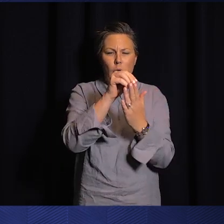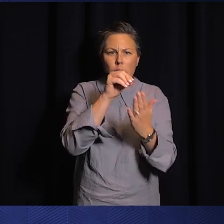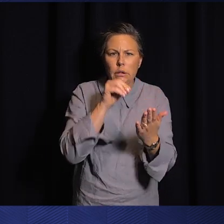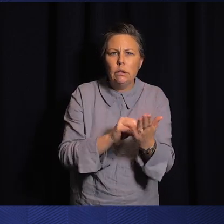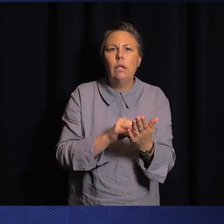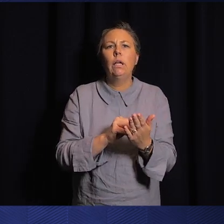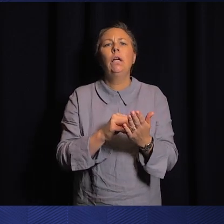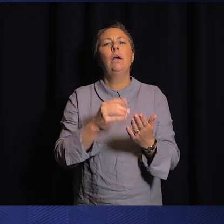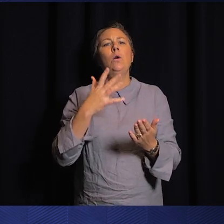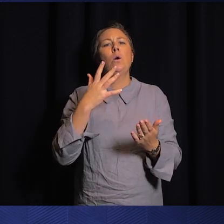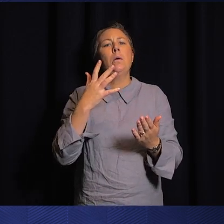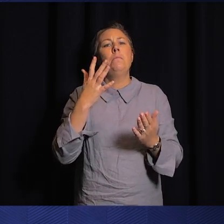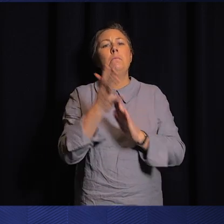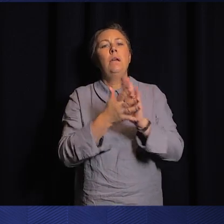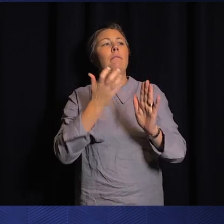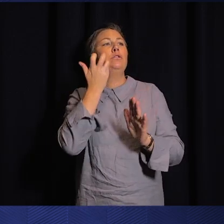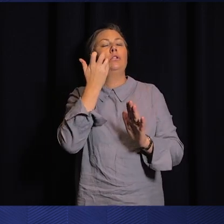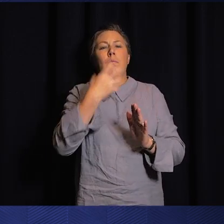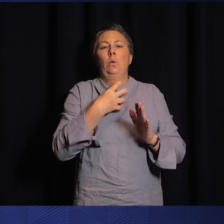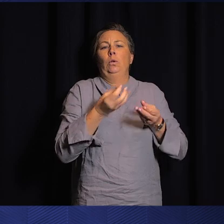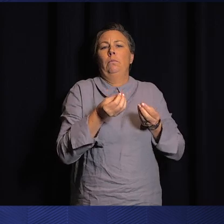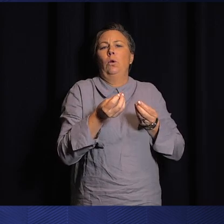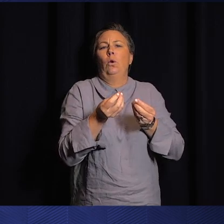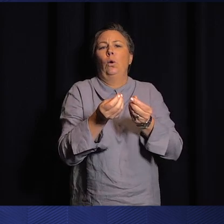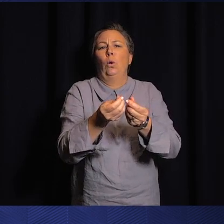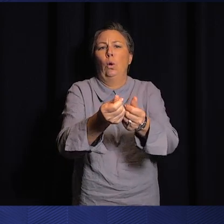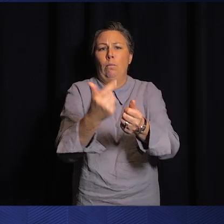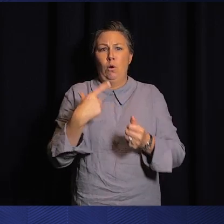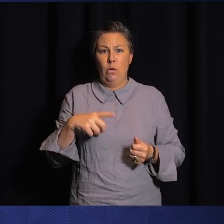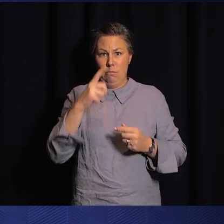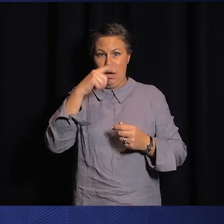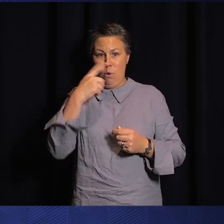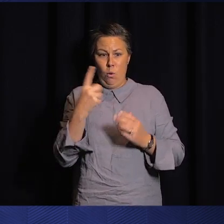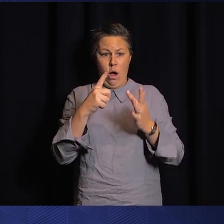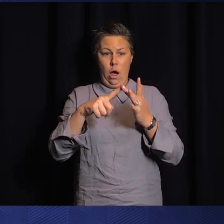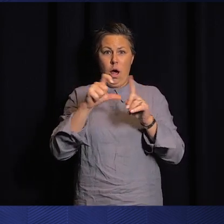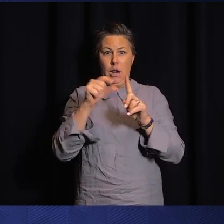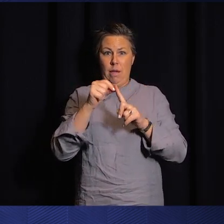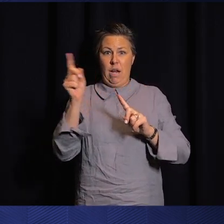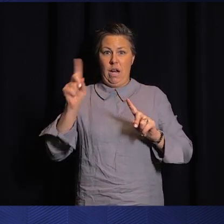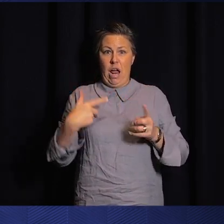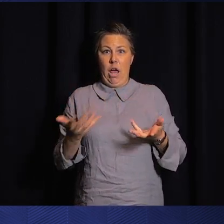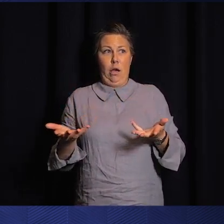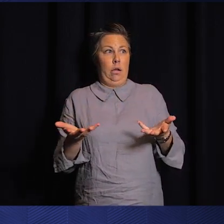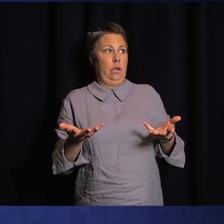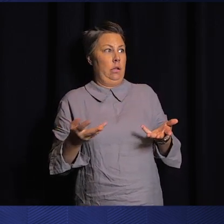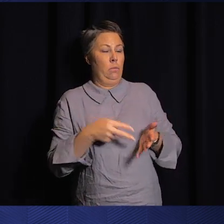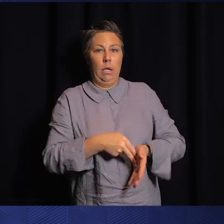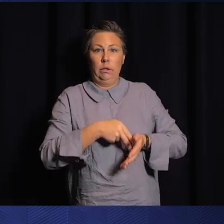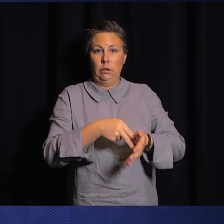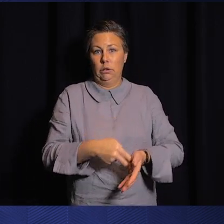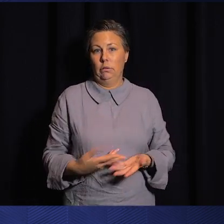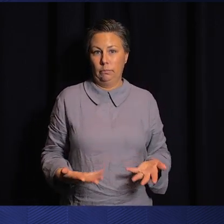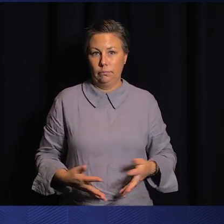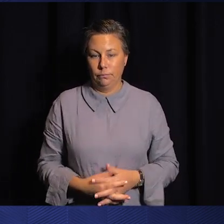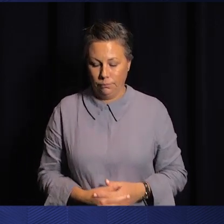very smoother manner towards the protection of those destitute without destination. Thank you very much. Thank you. We'll take